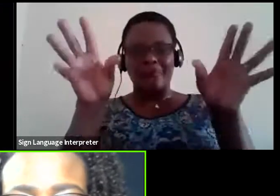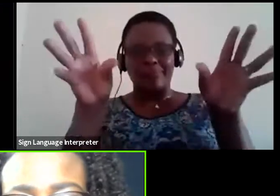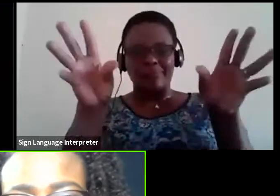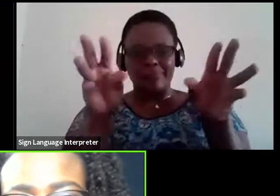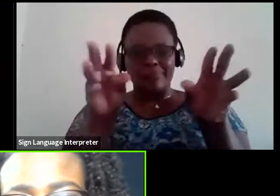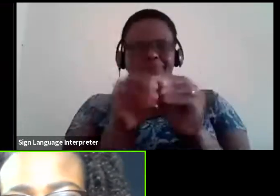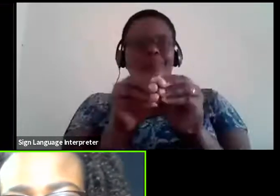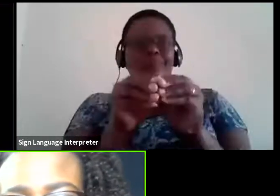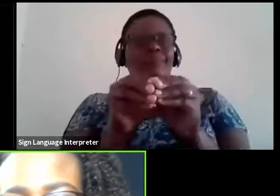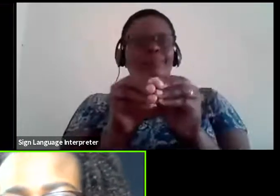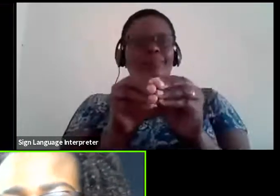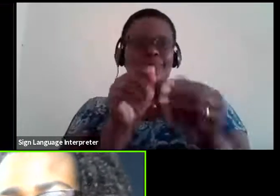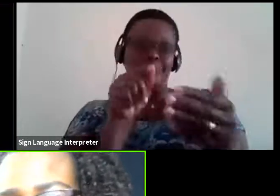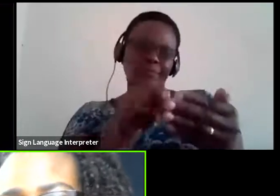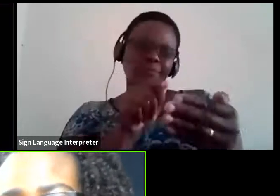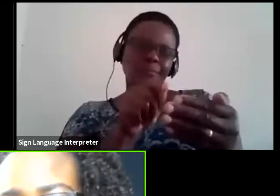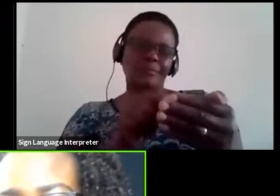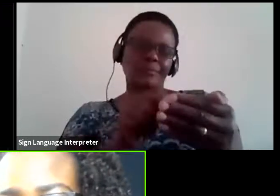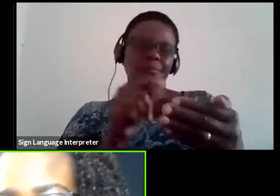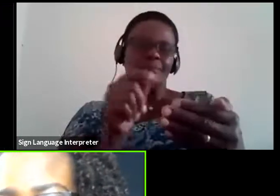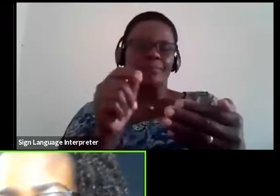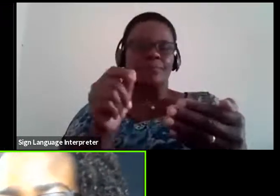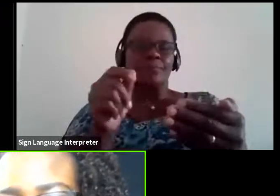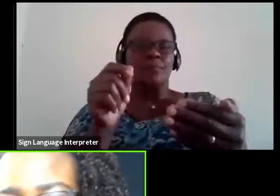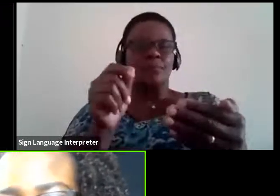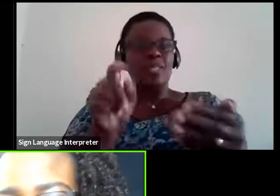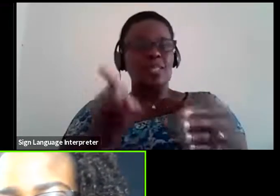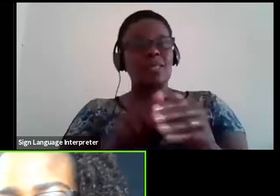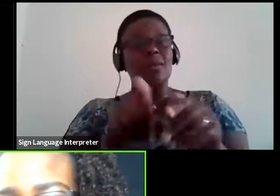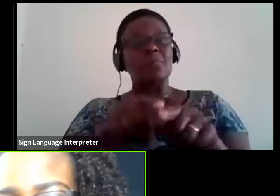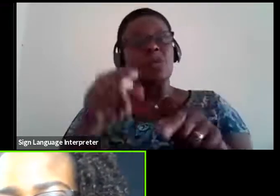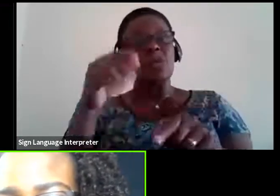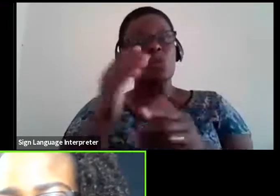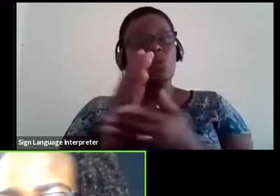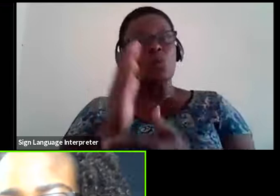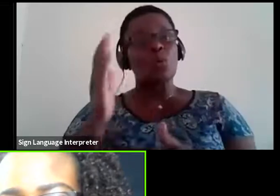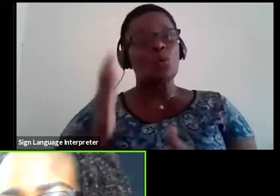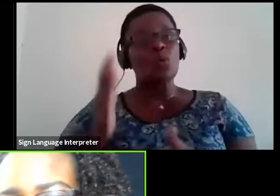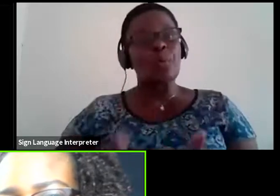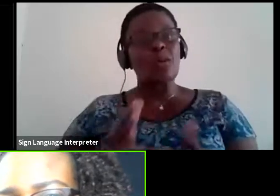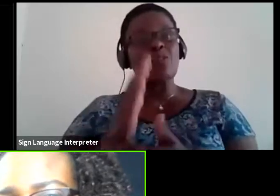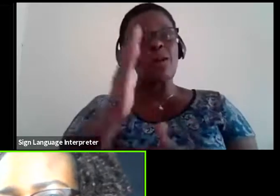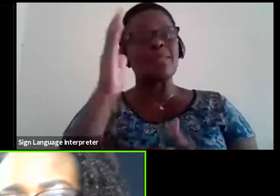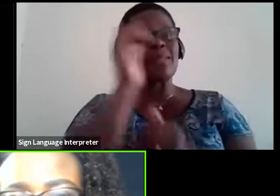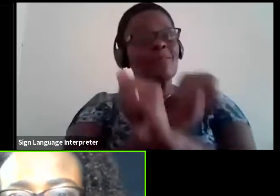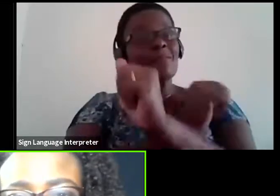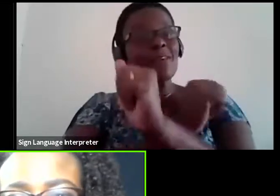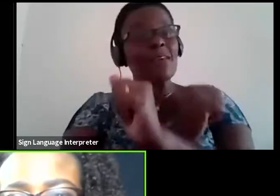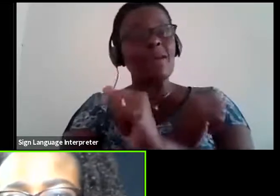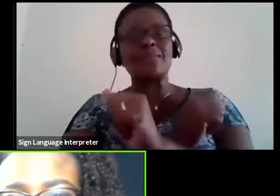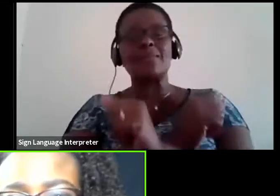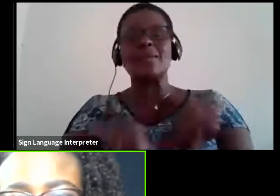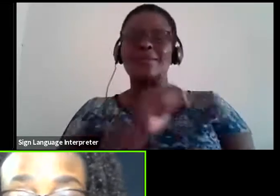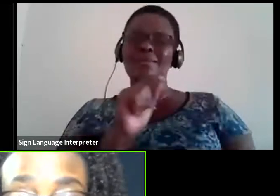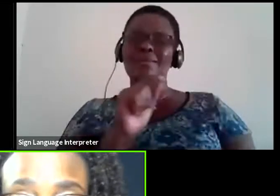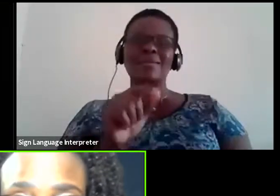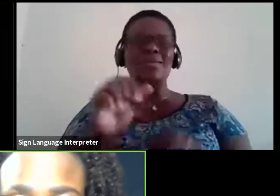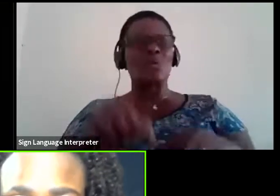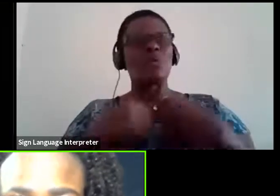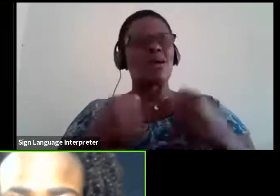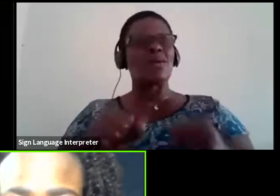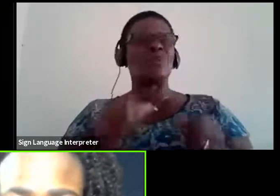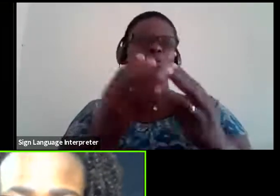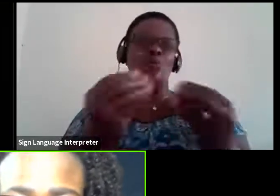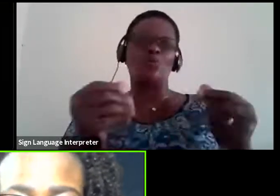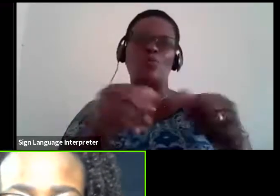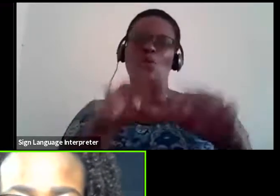work, it's a very tricky field. You can't approach all these online platforms the way an ordinary